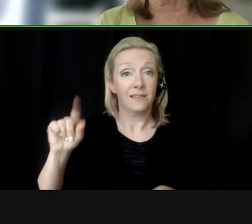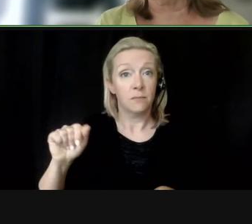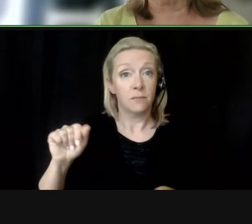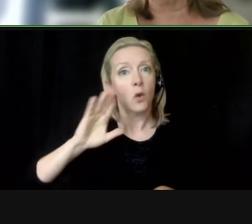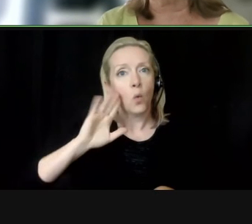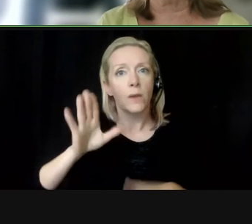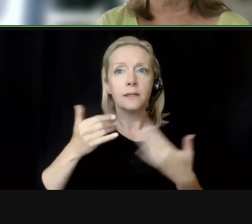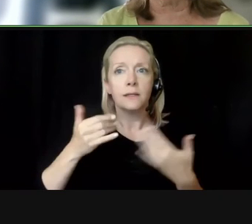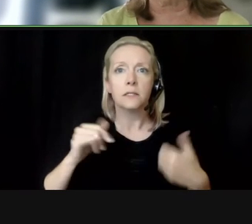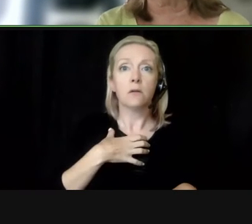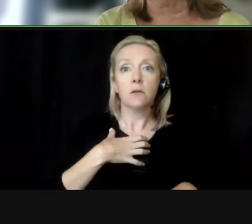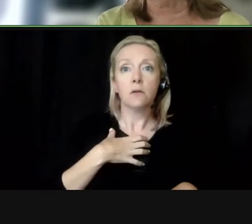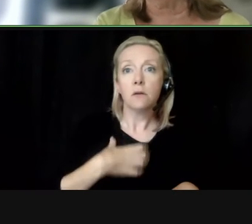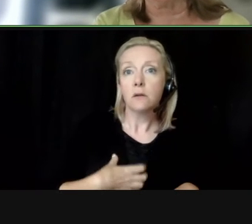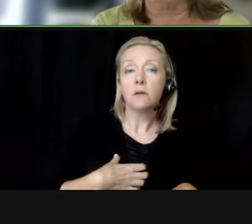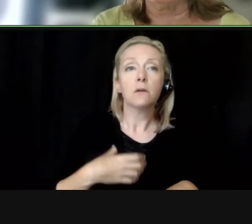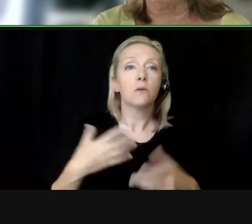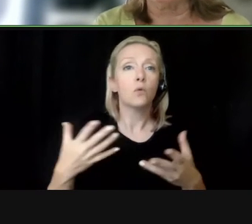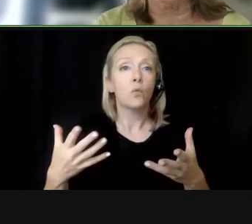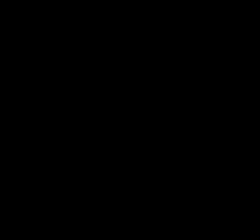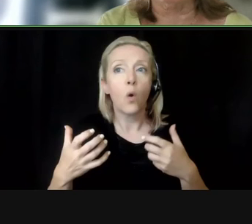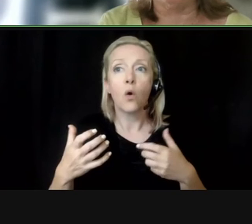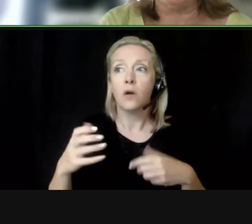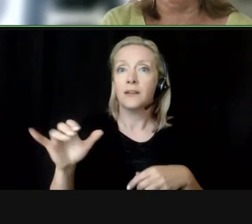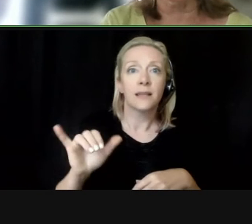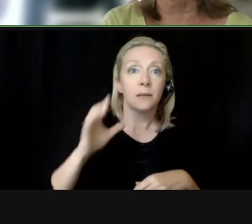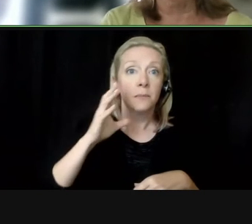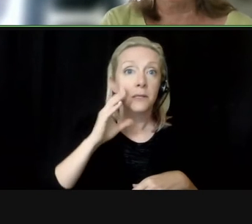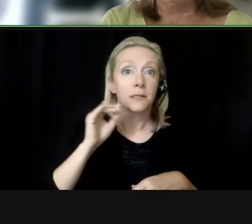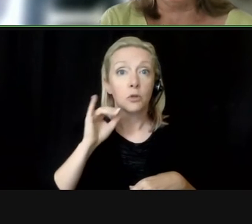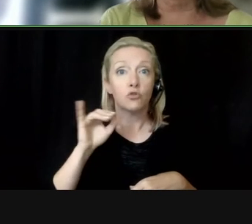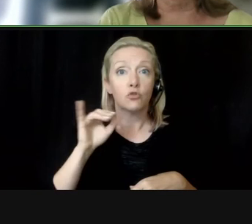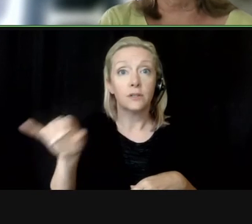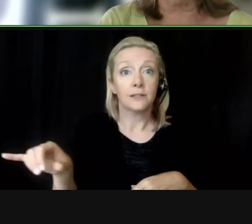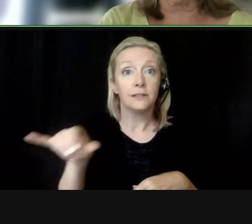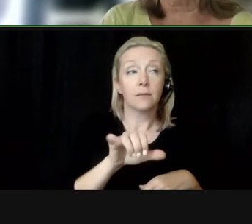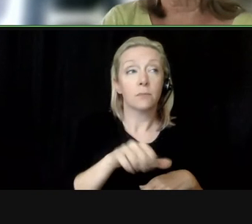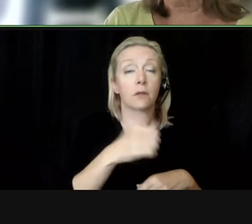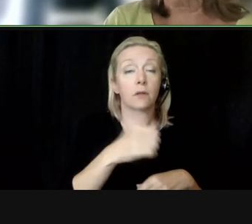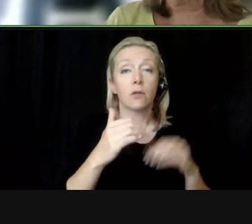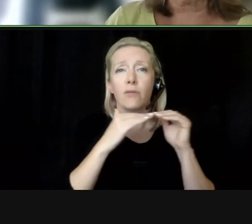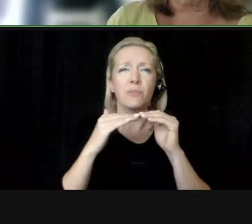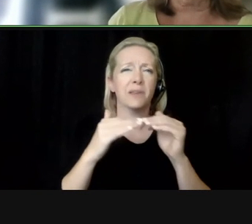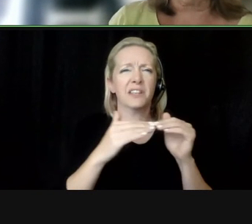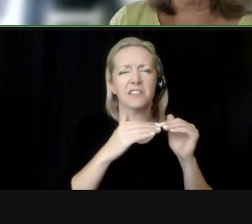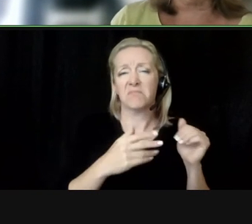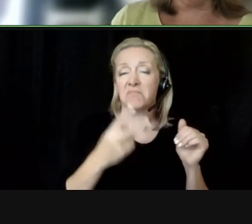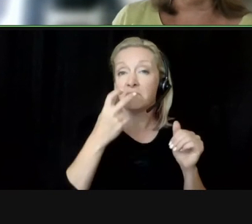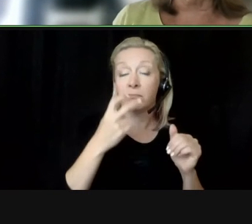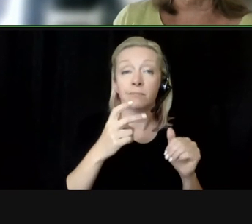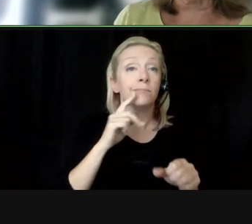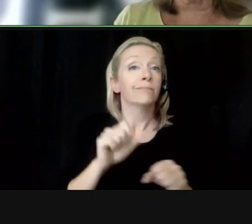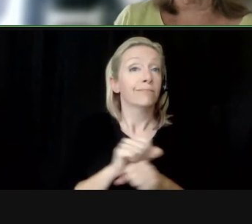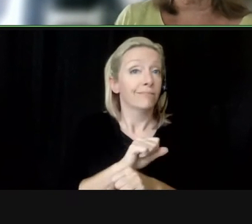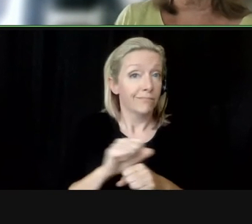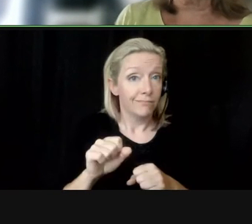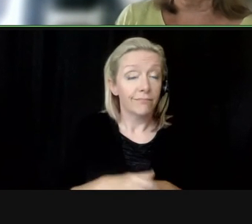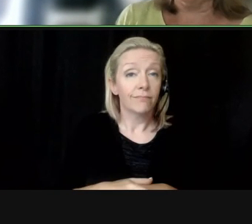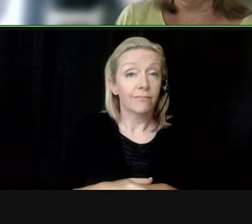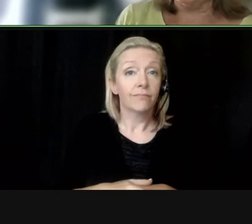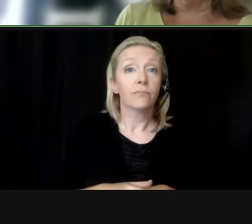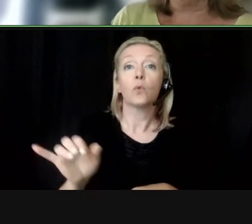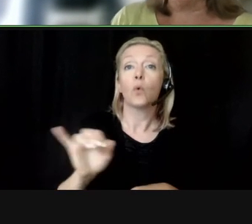disabilities are going to have the same sexual experiences as their peers. And we also know that adolescents